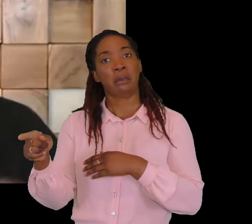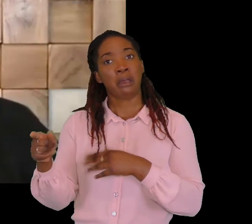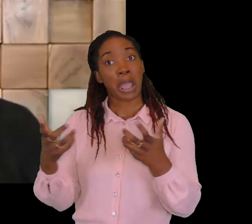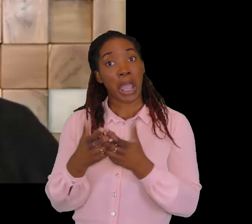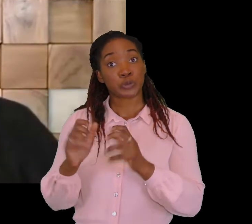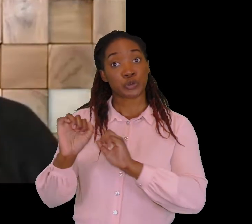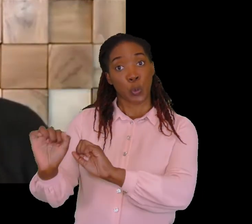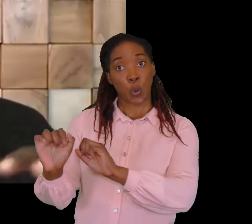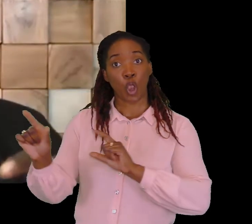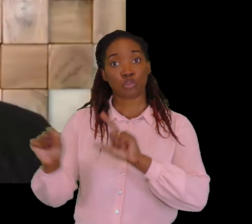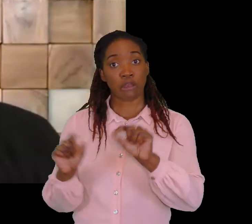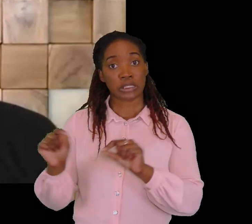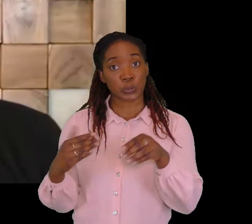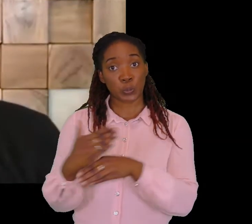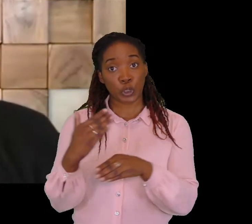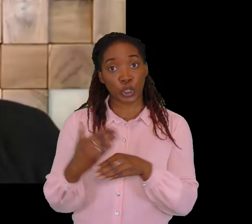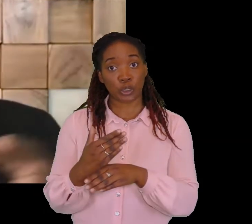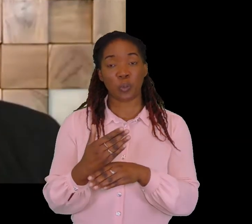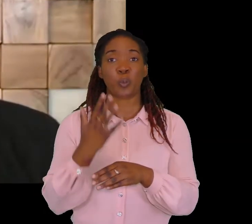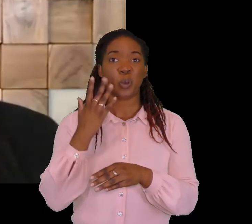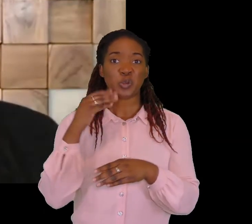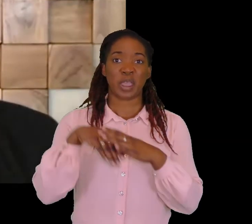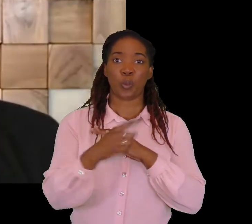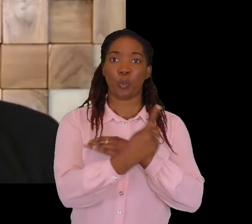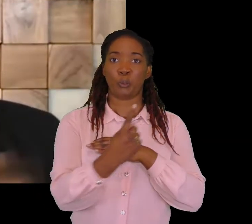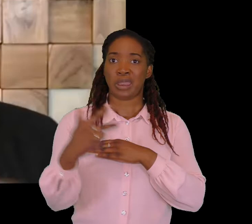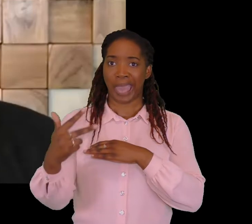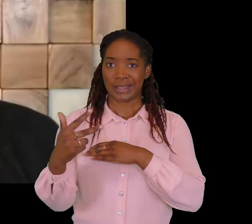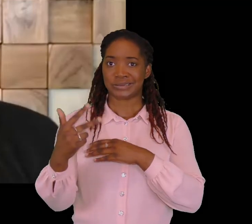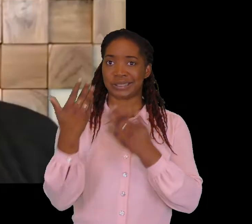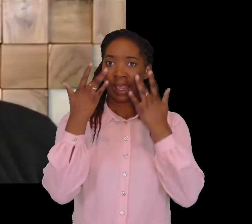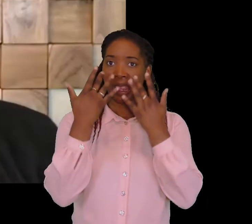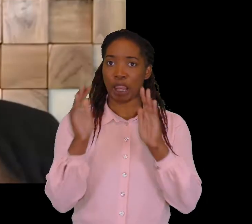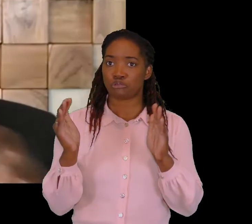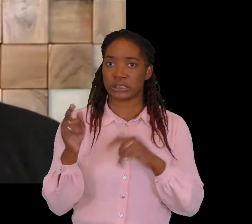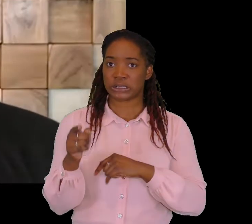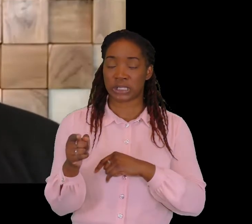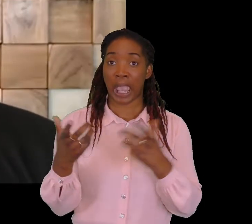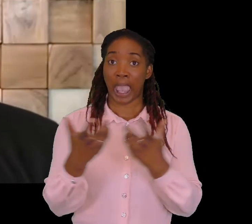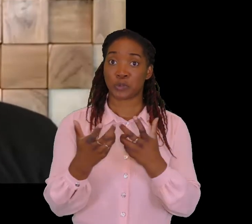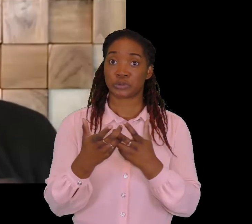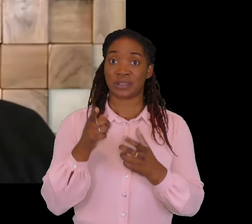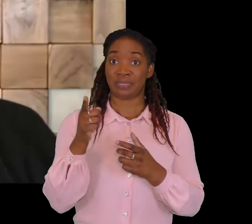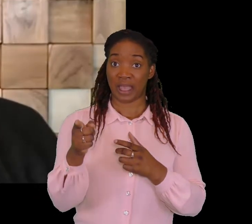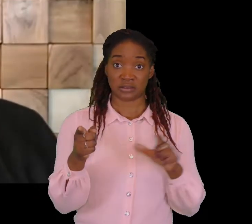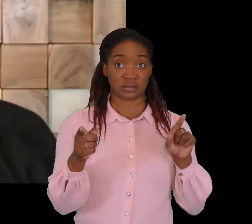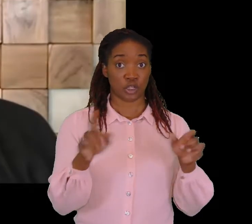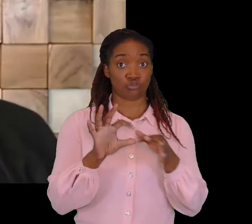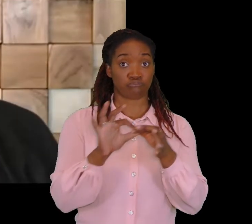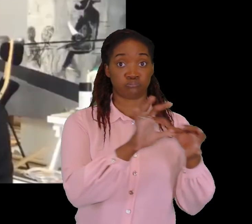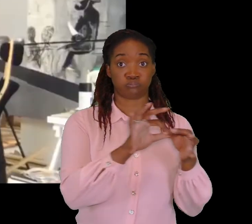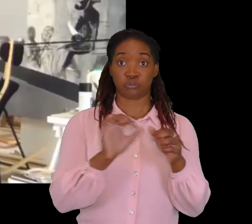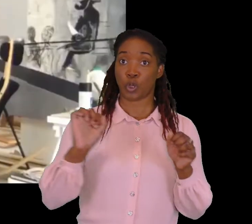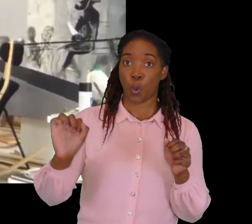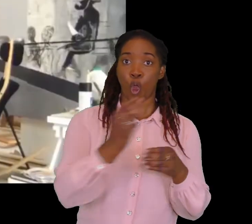curating work, for example, Hassan at 198, how did that articulate with and relate to your artistic